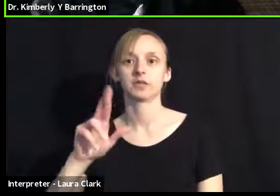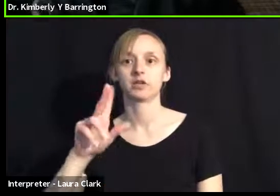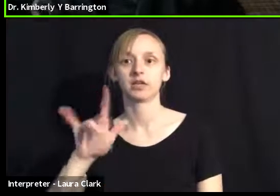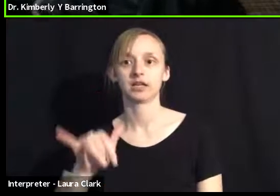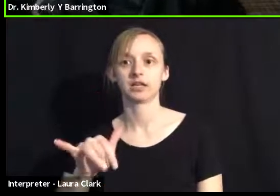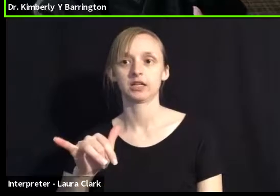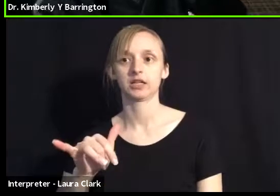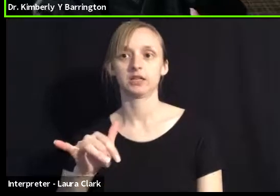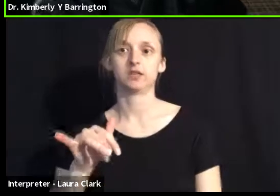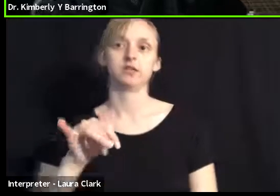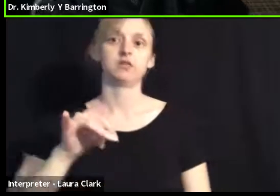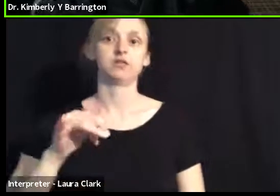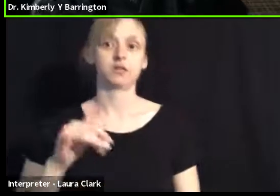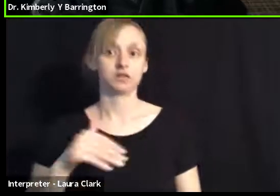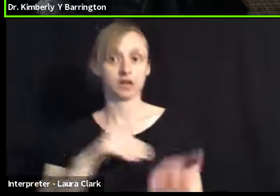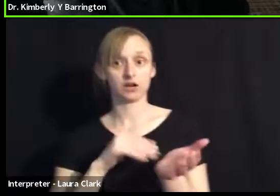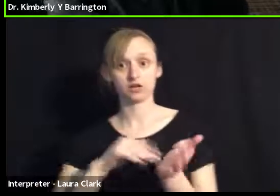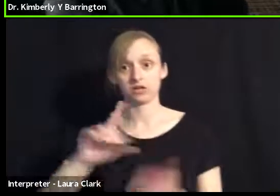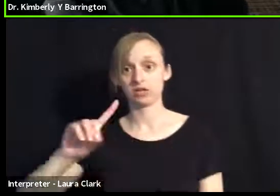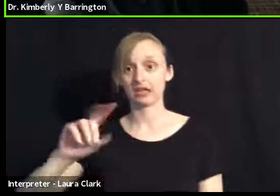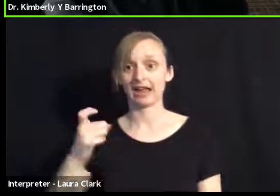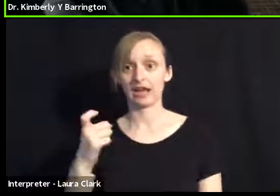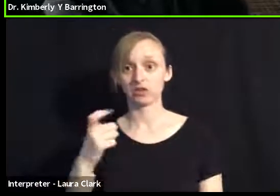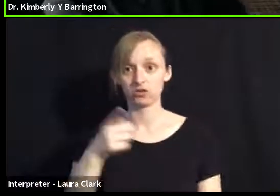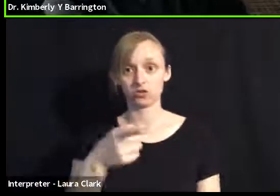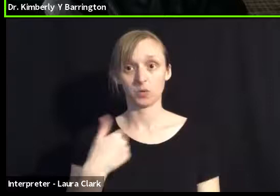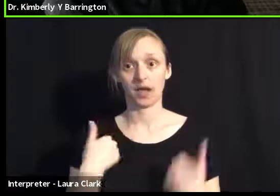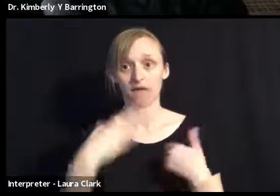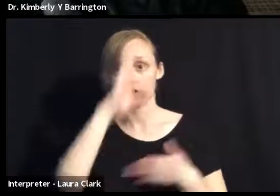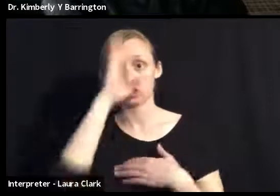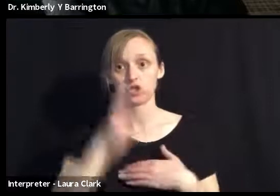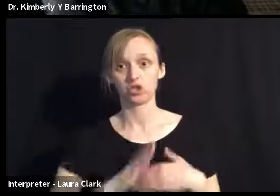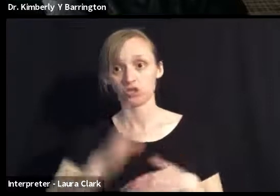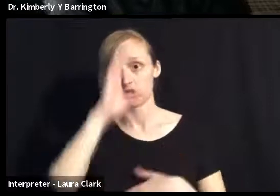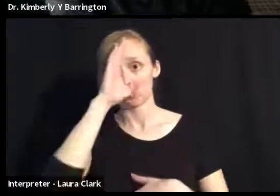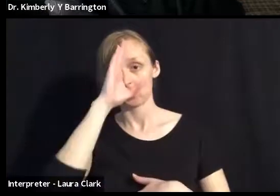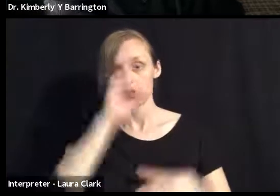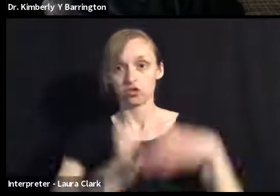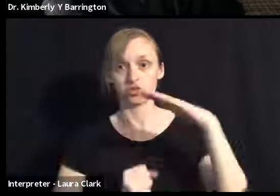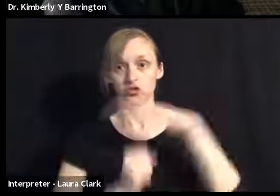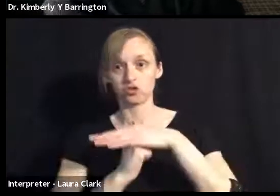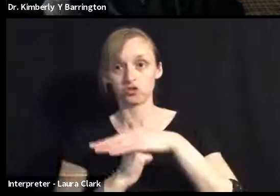they diagnose you with a stroke? So,